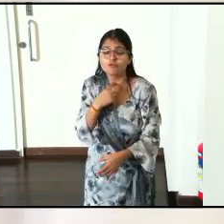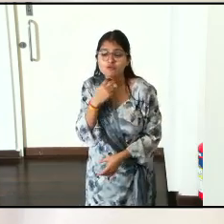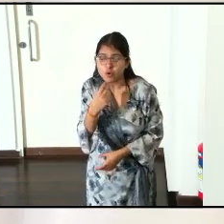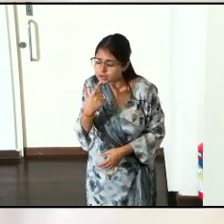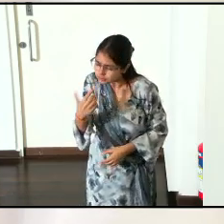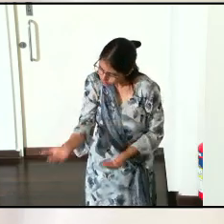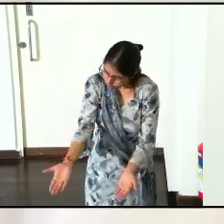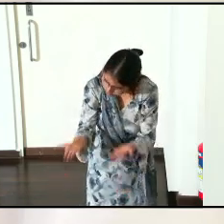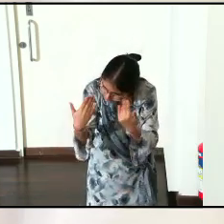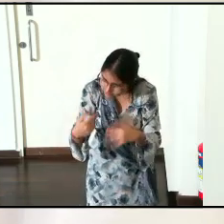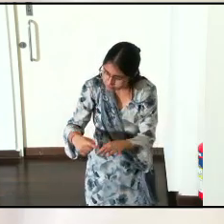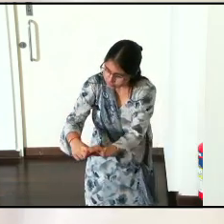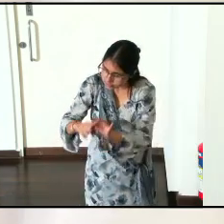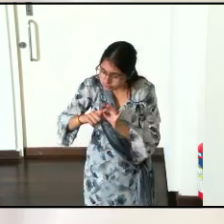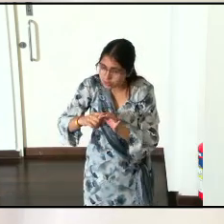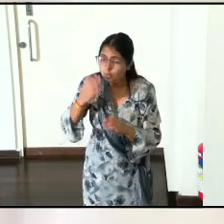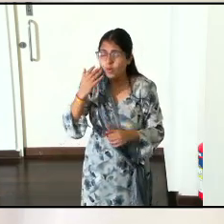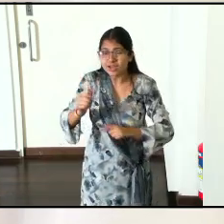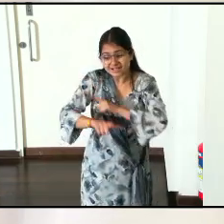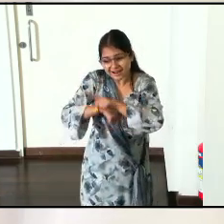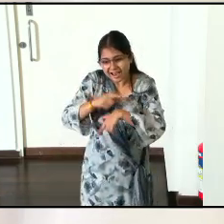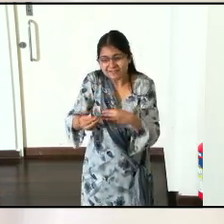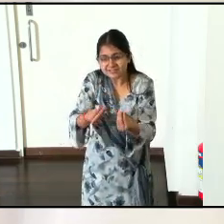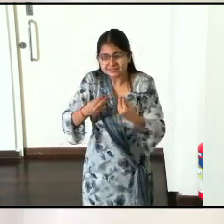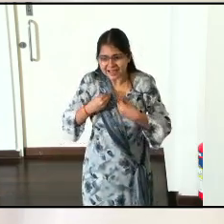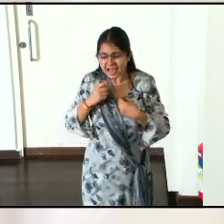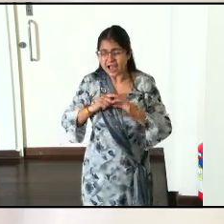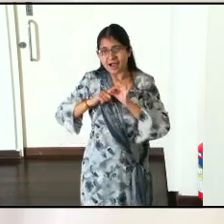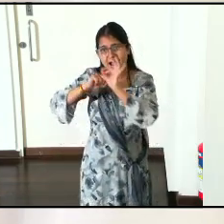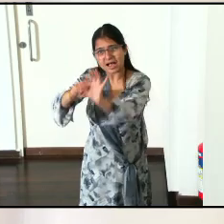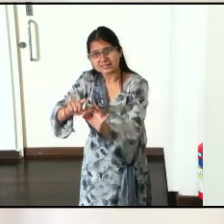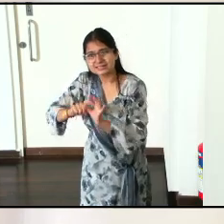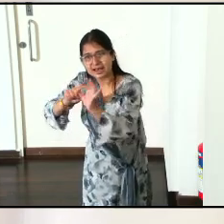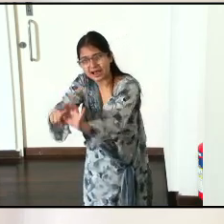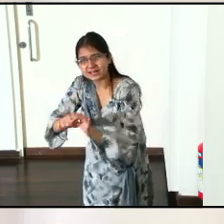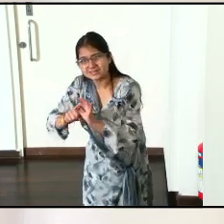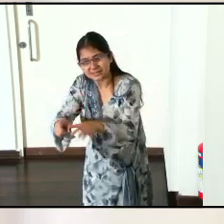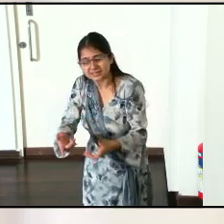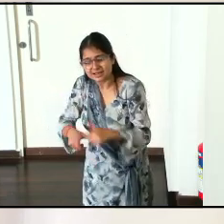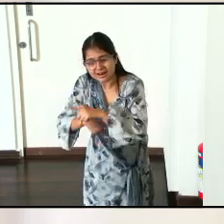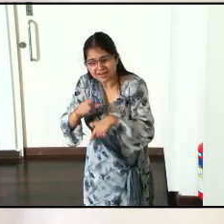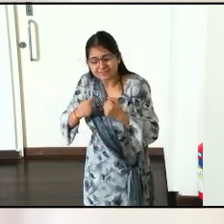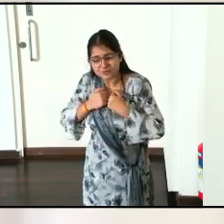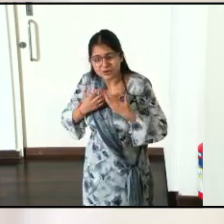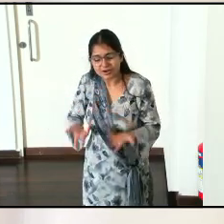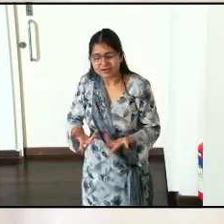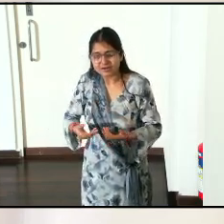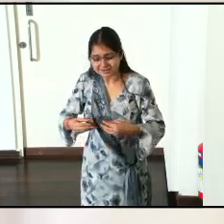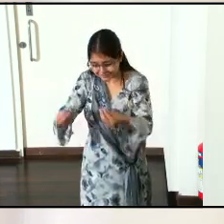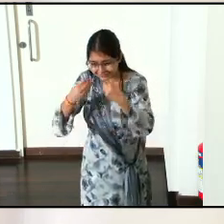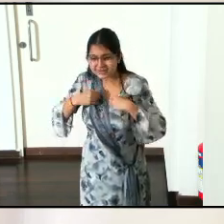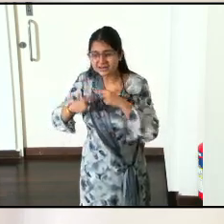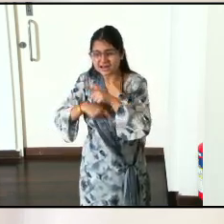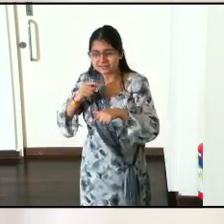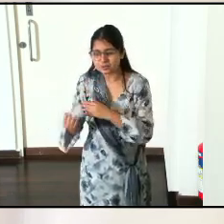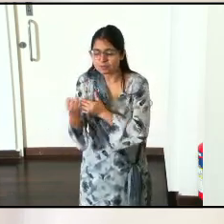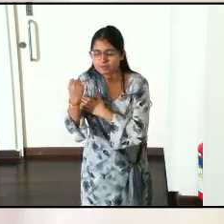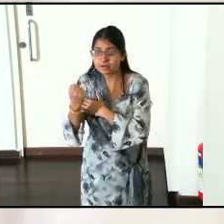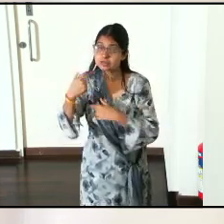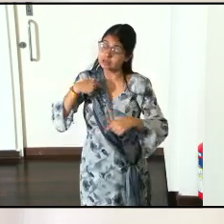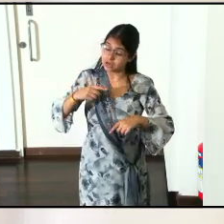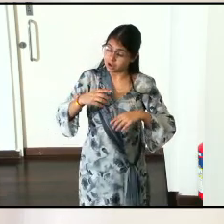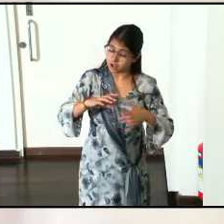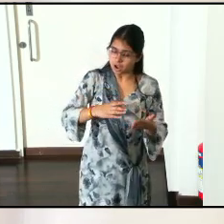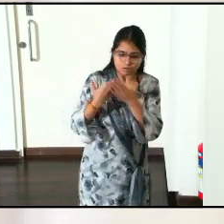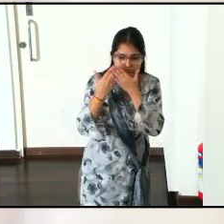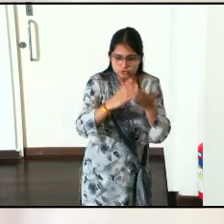it gives you language, right? And far more than literacy, that is actually what changes you in